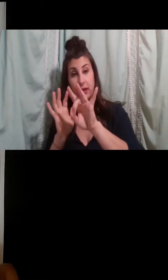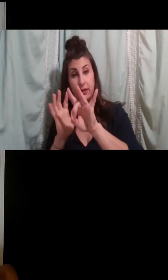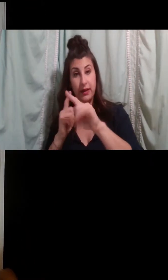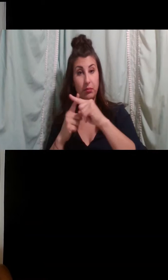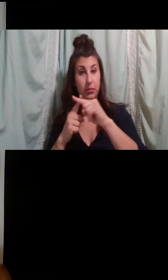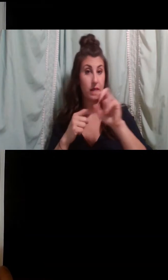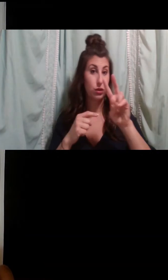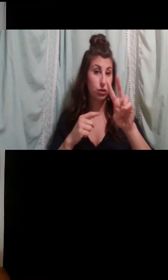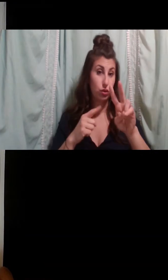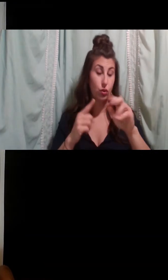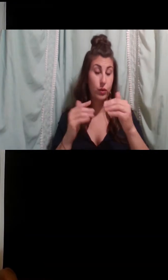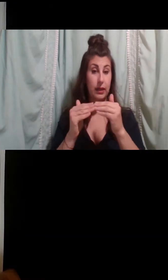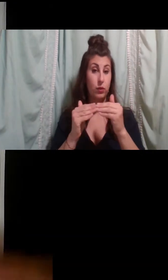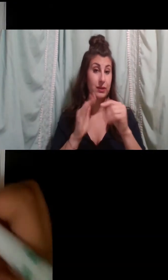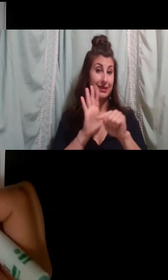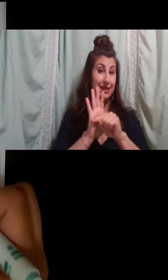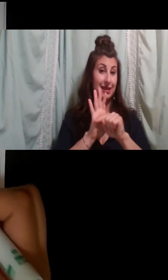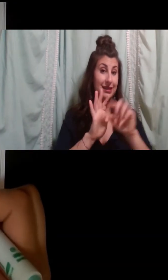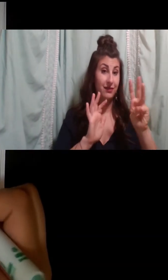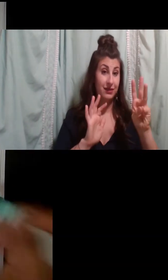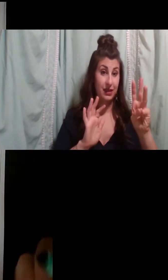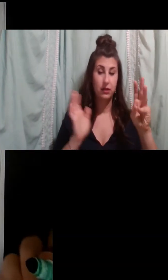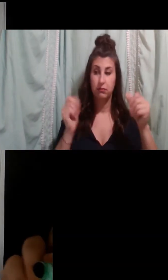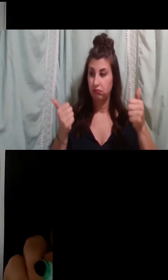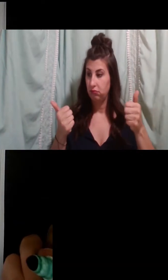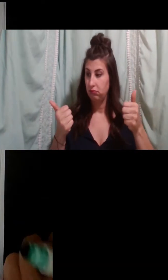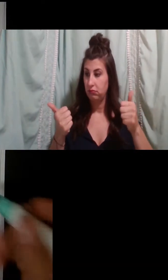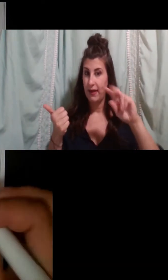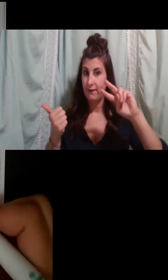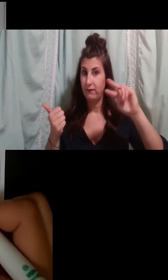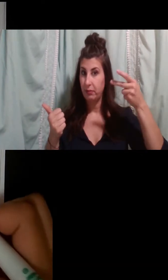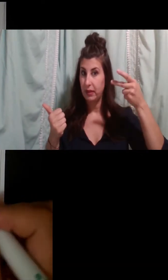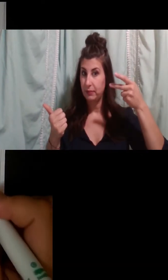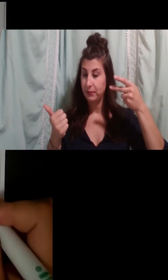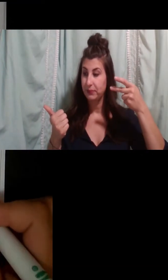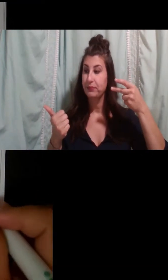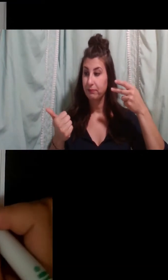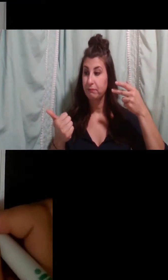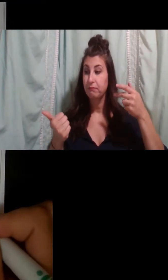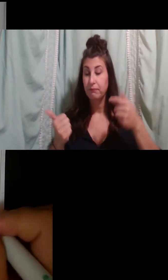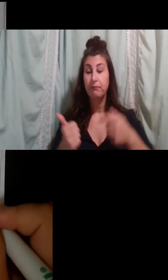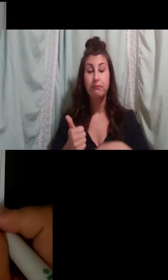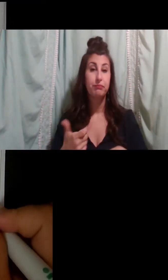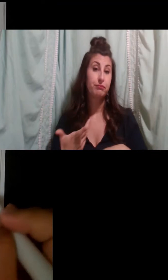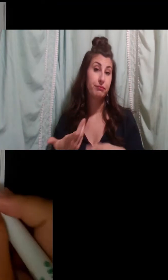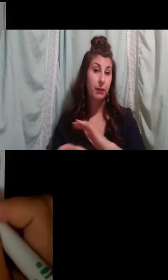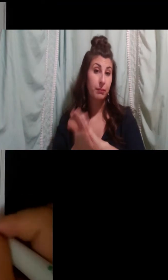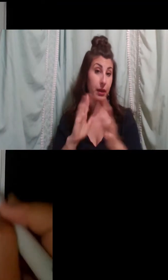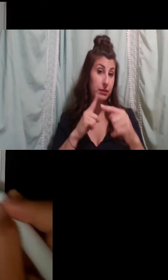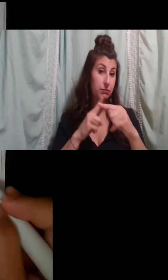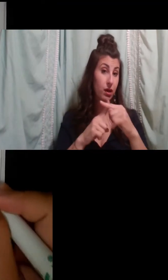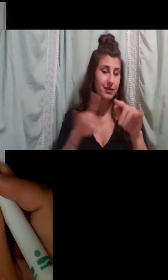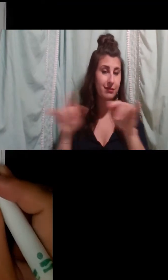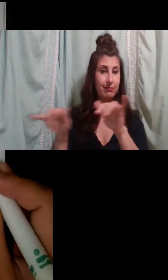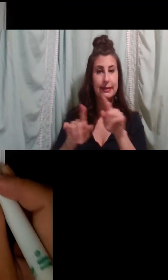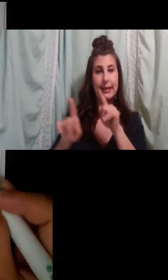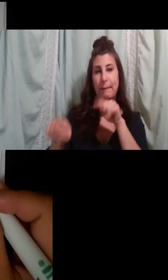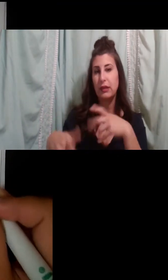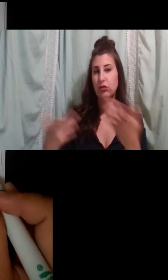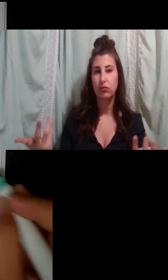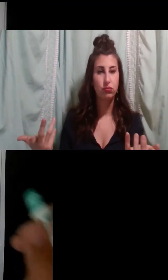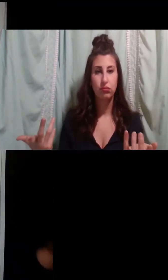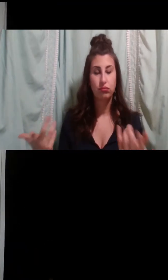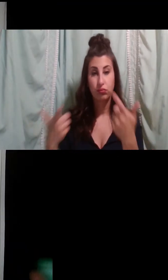8 plus 2. That makes negative 6. Okay. Now I have to flip that and make it positive.